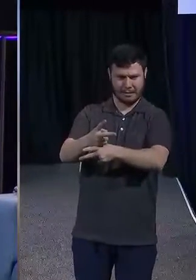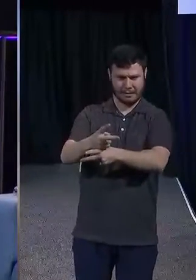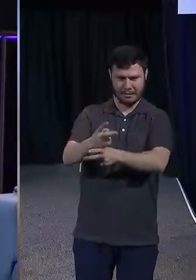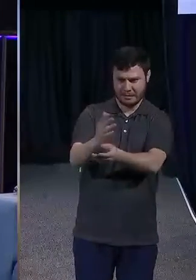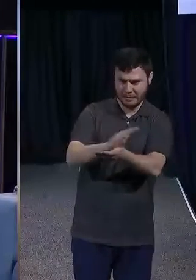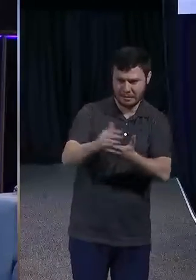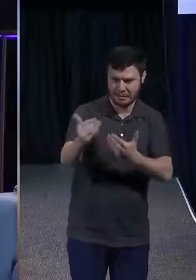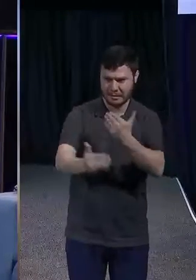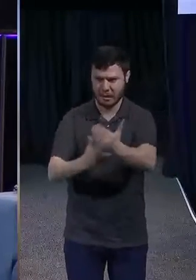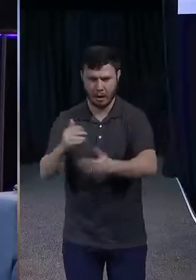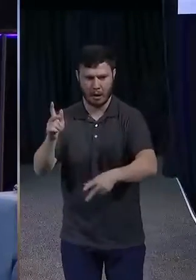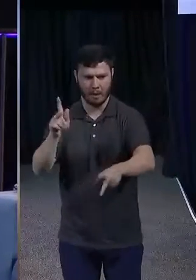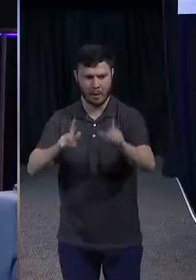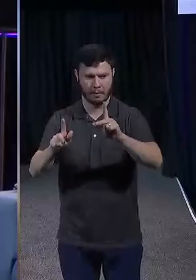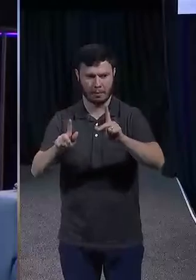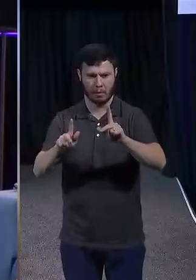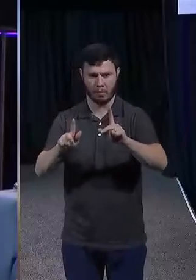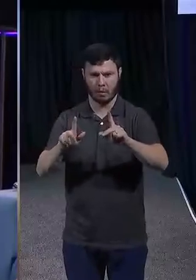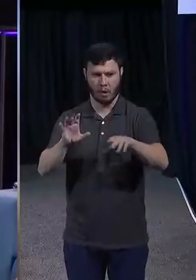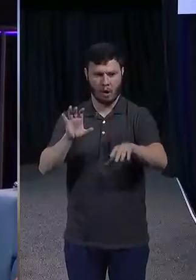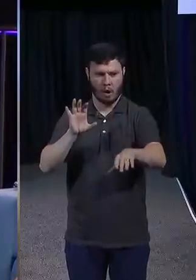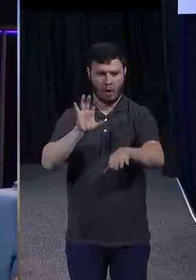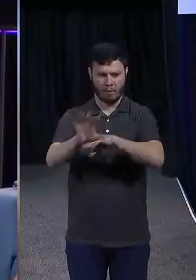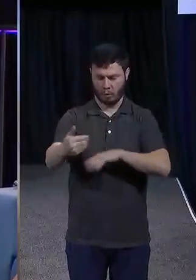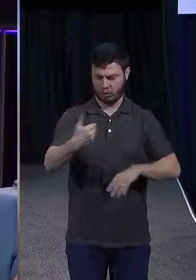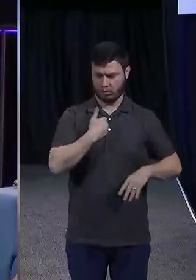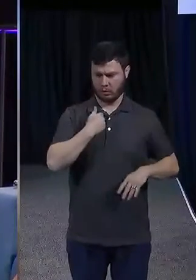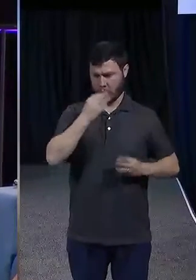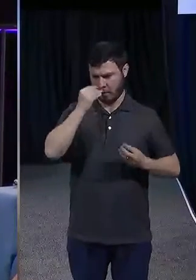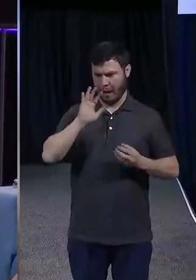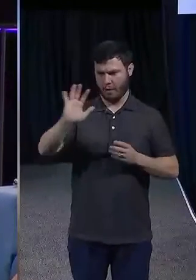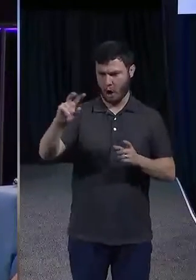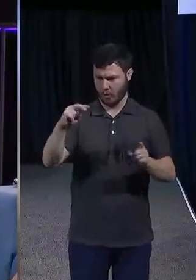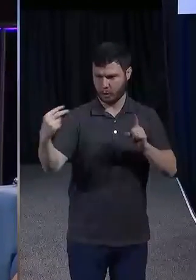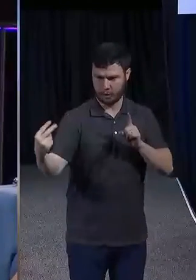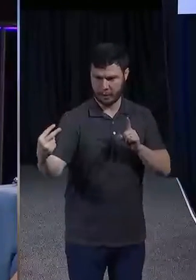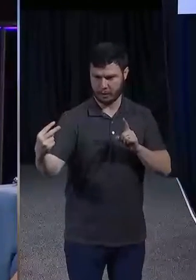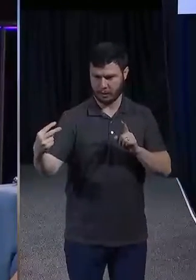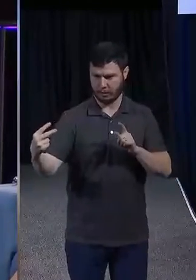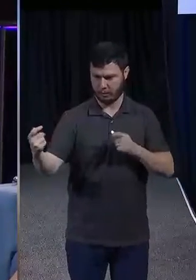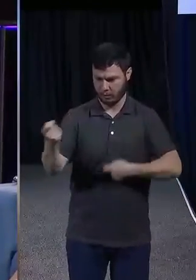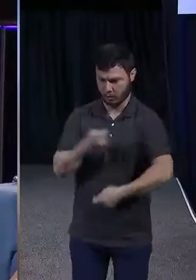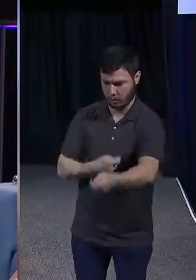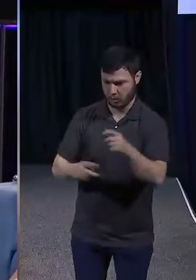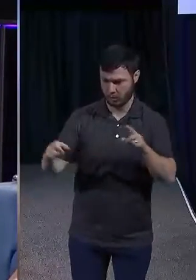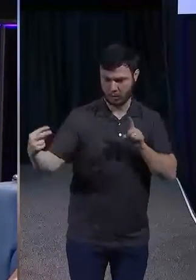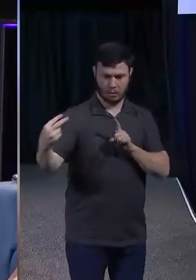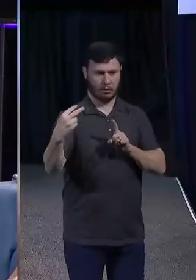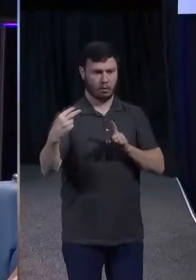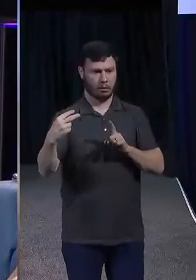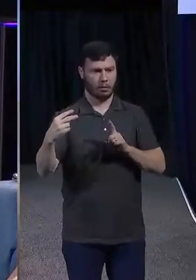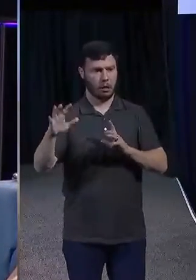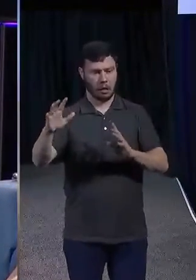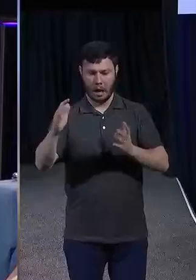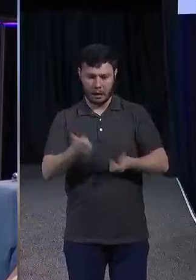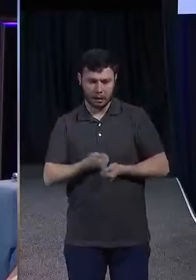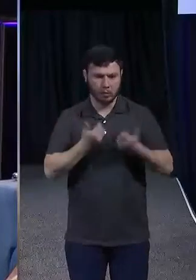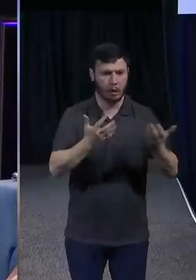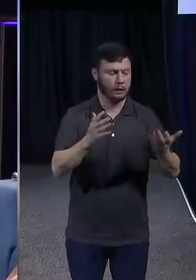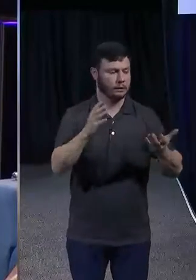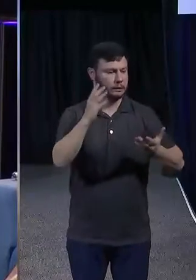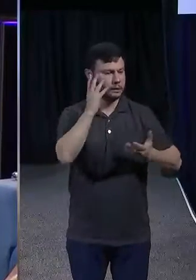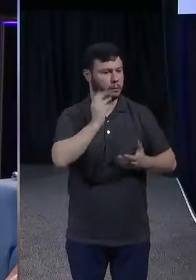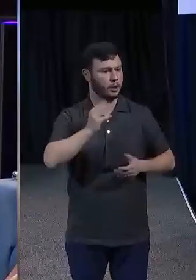perspective, make available safe space where they can express experiences that have been